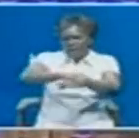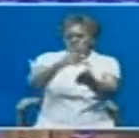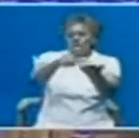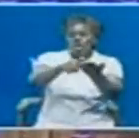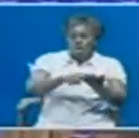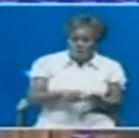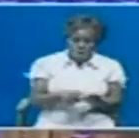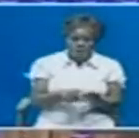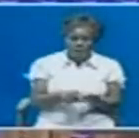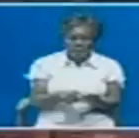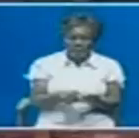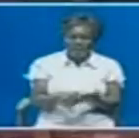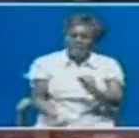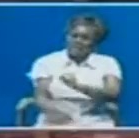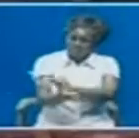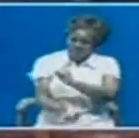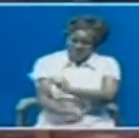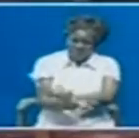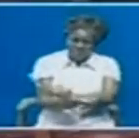he explained that earlier on. Yes. He explained that